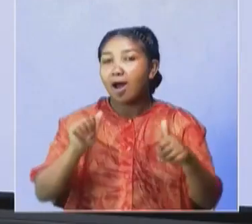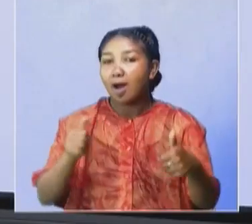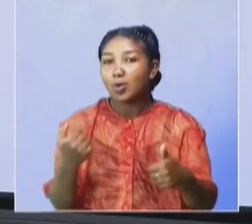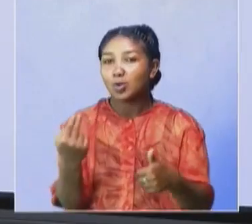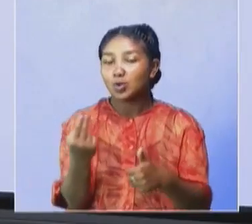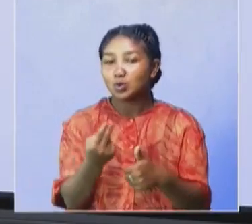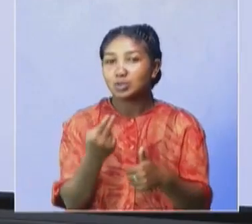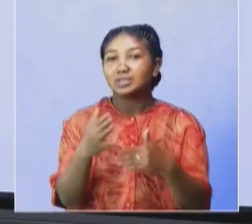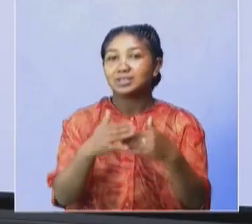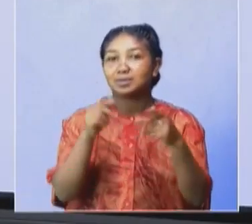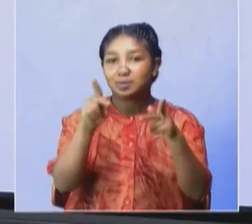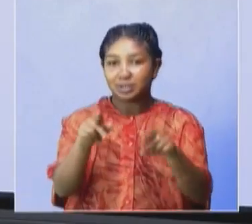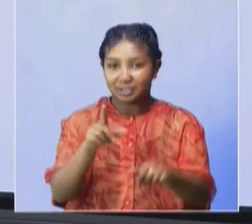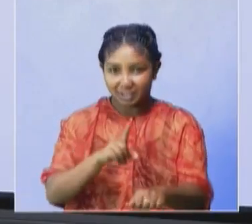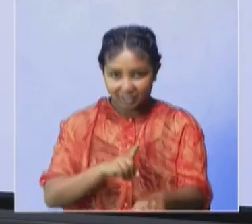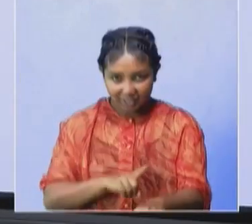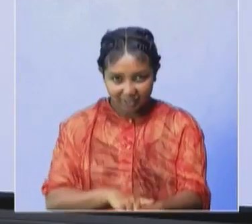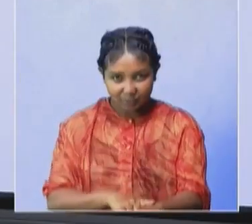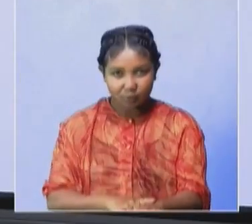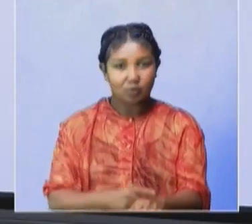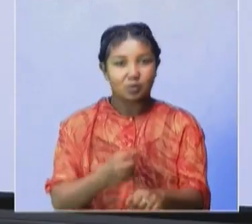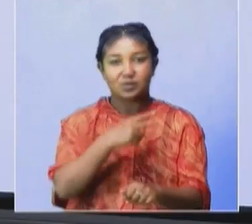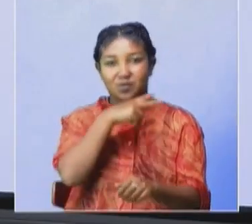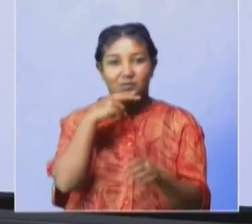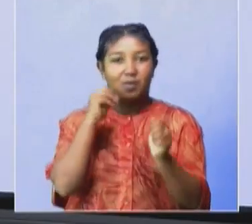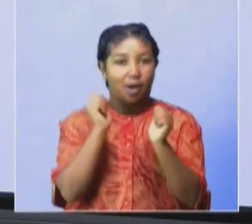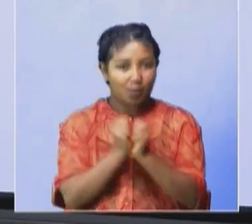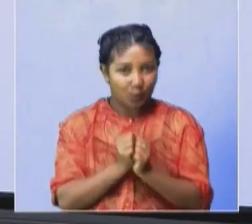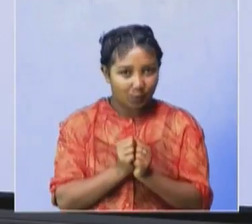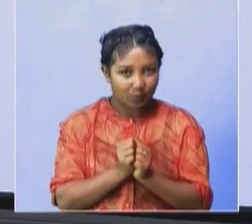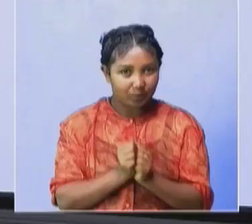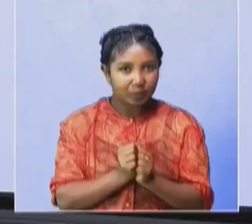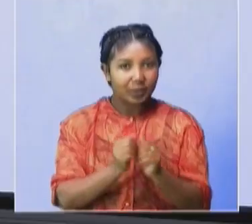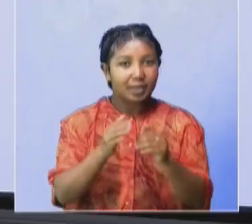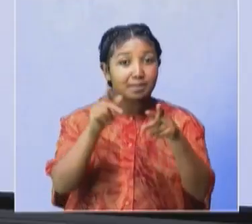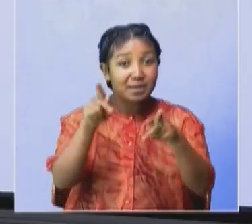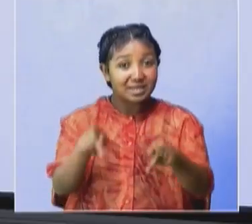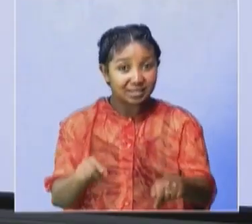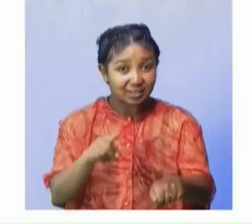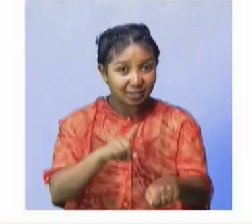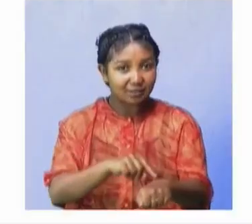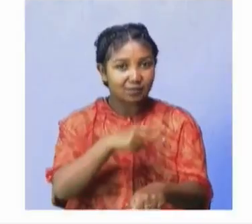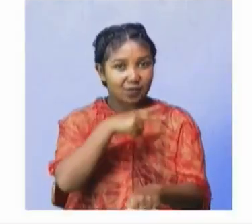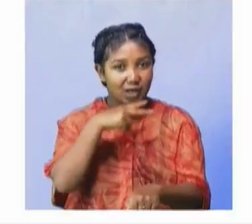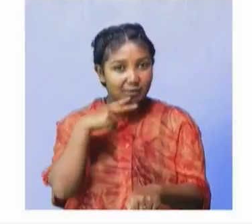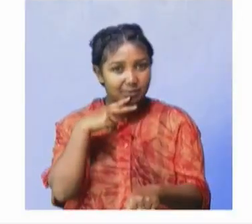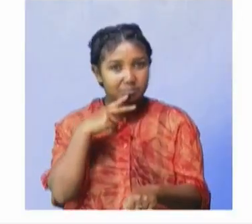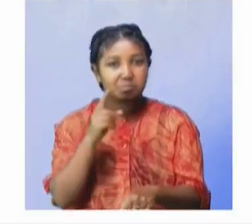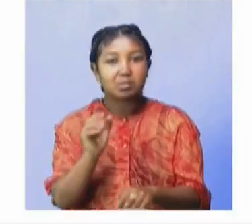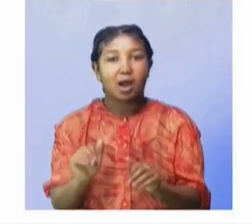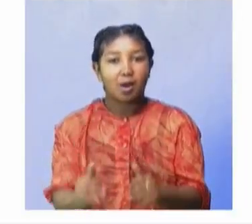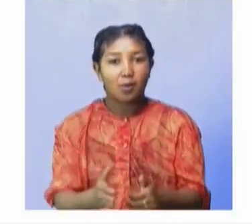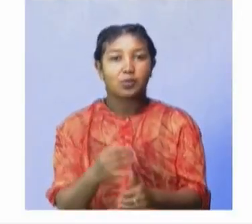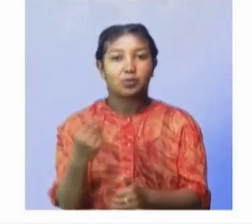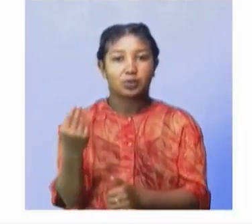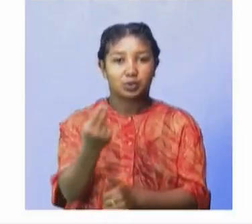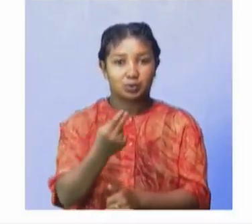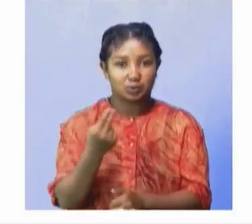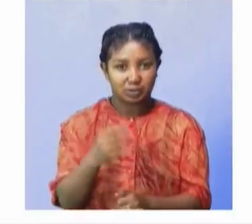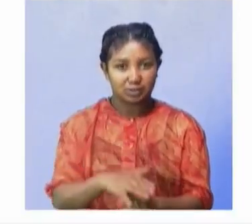use simple present tense with verbs. So when we come to simple present tense verbs, we can